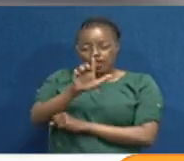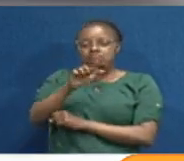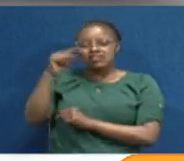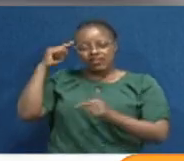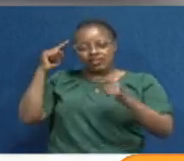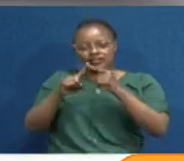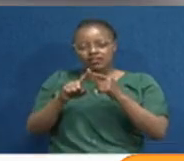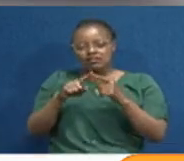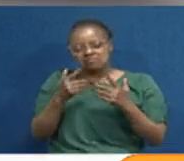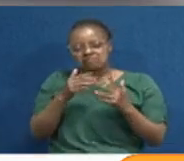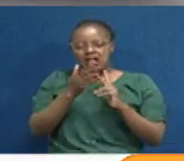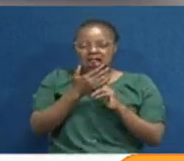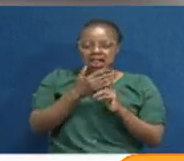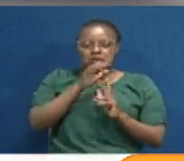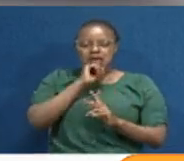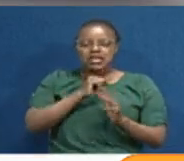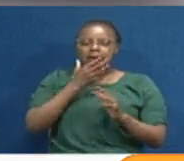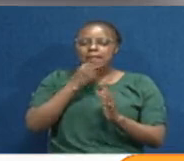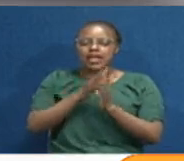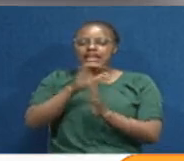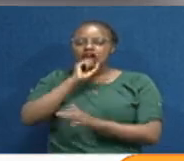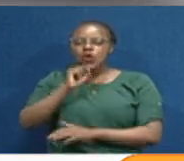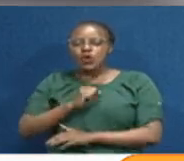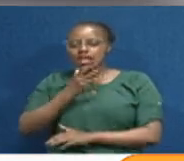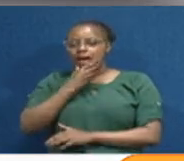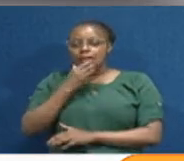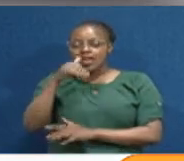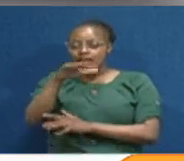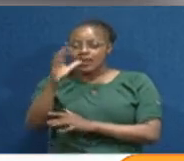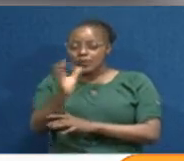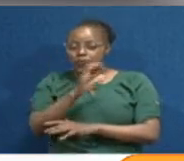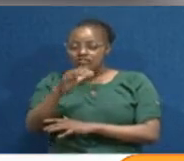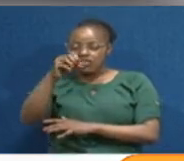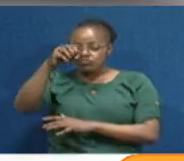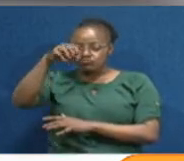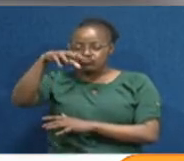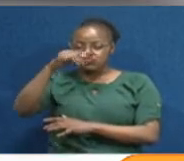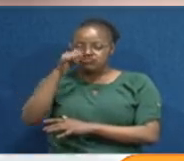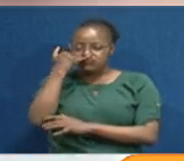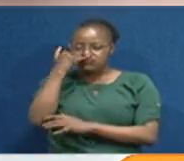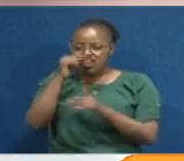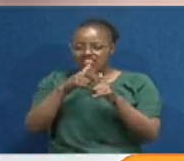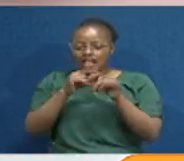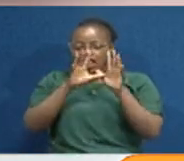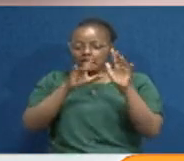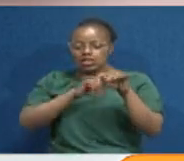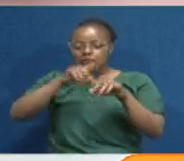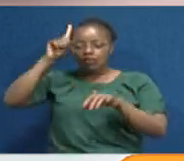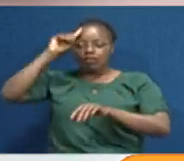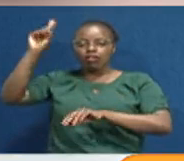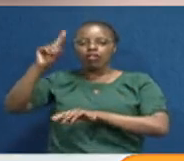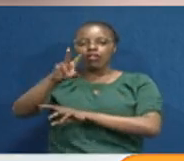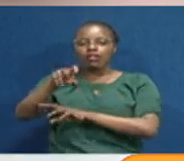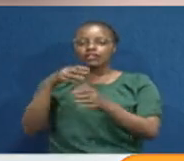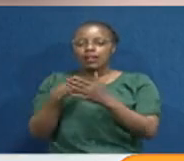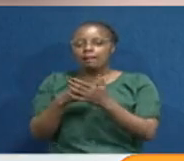to target middle-aged to older men at popular drinking spots and spike their drinks before stealing money from their bank